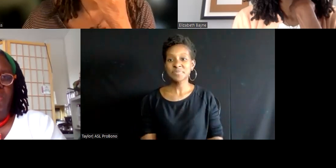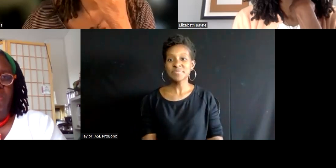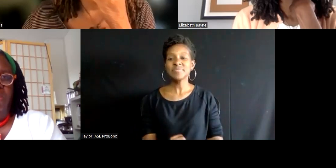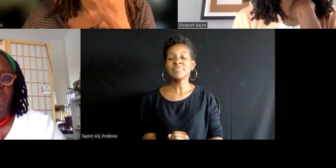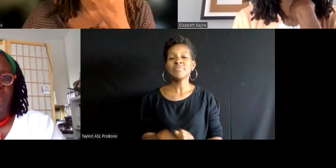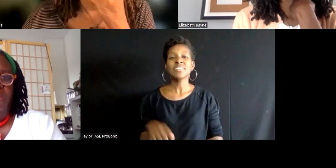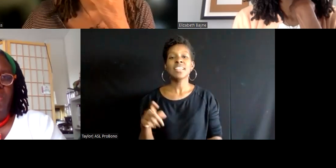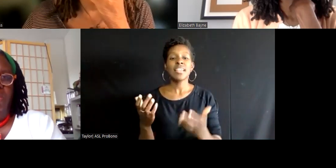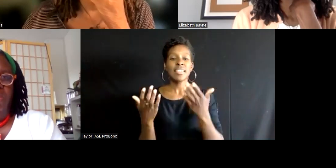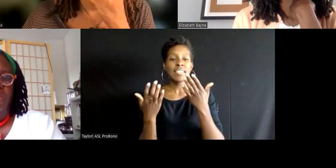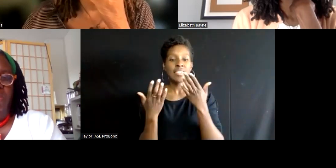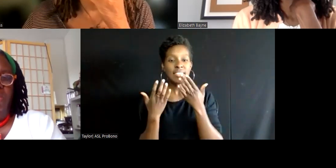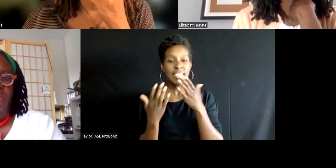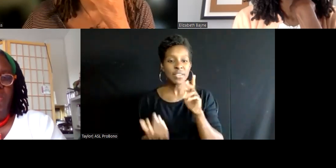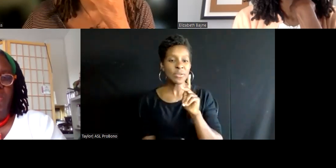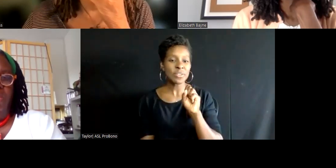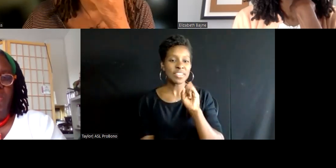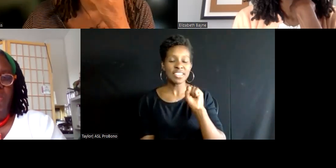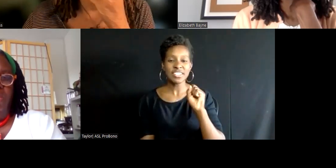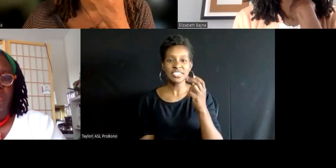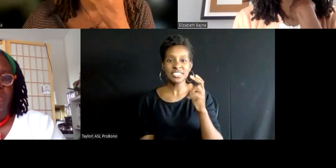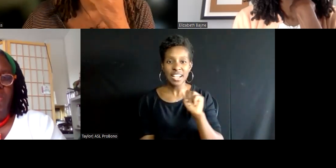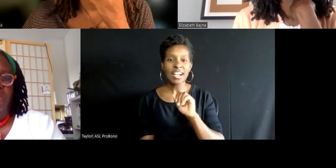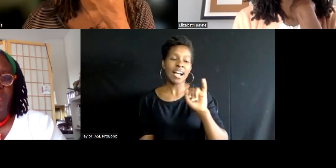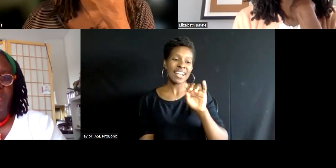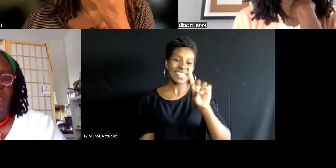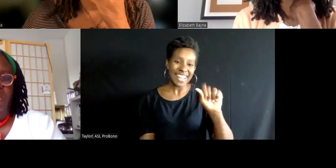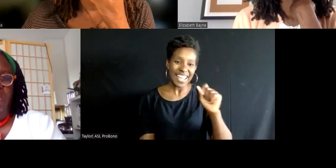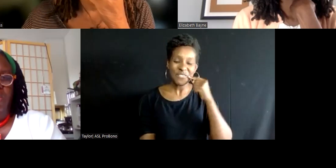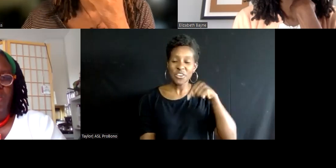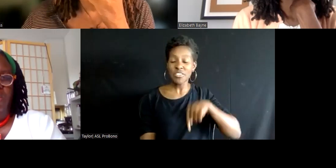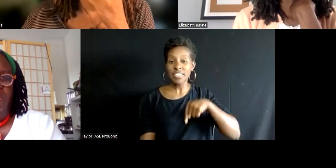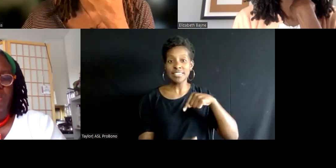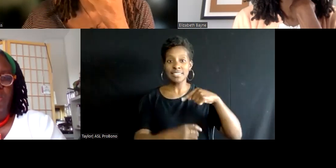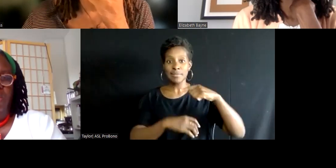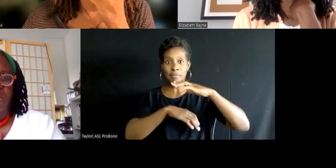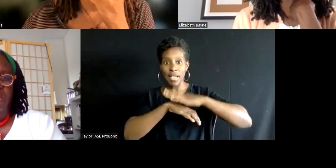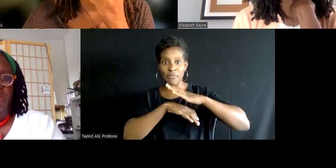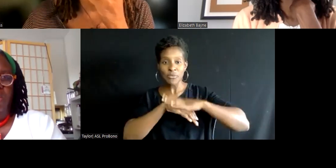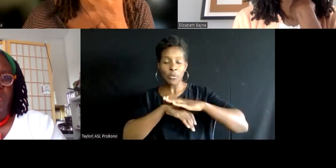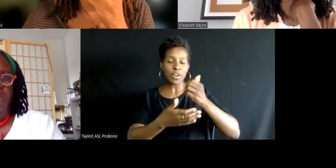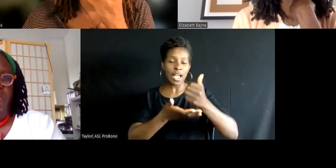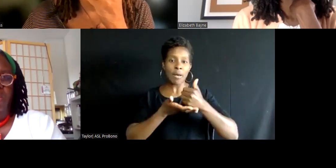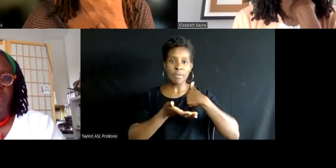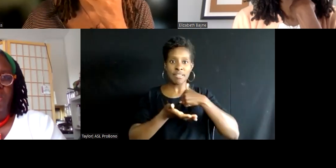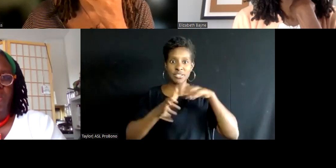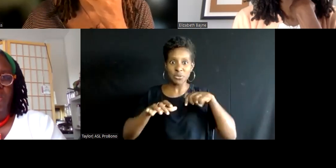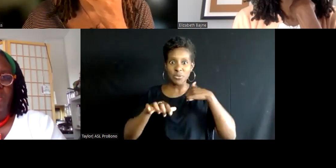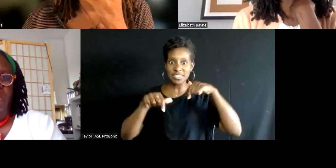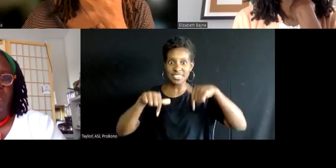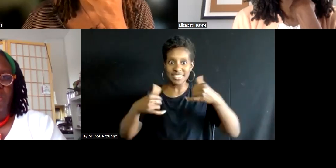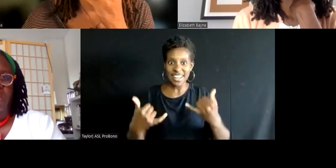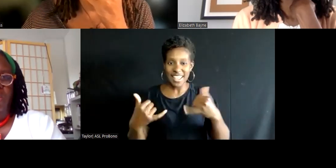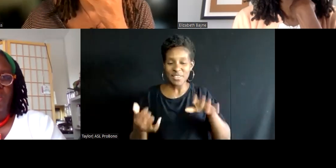for this platform and helping us put this together. I feel like this is going to be a